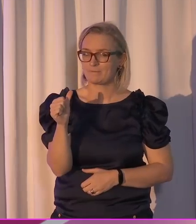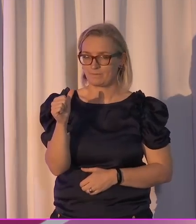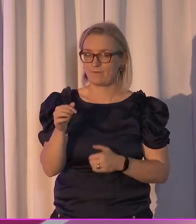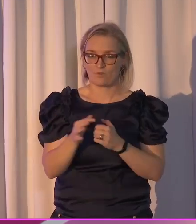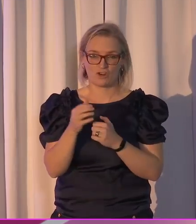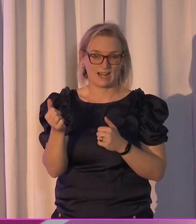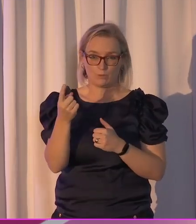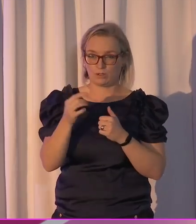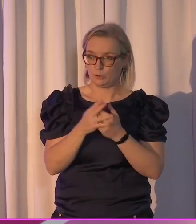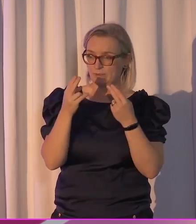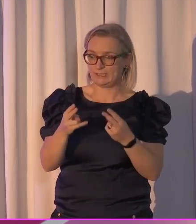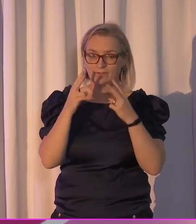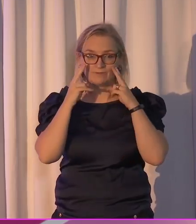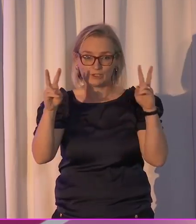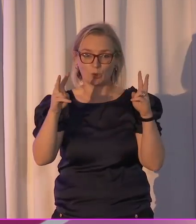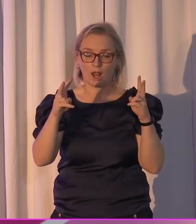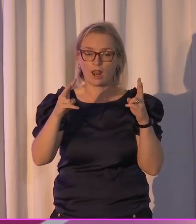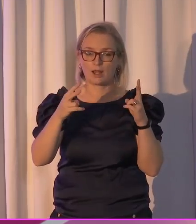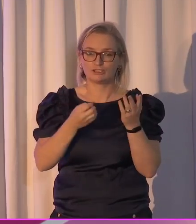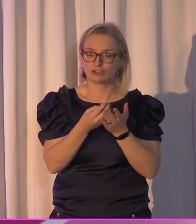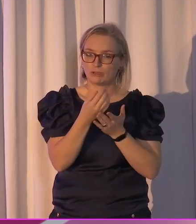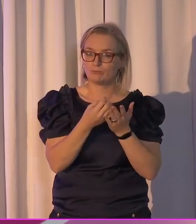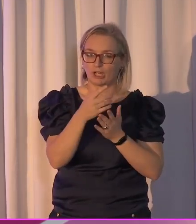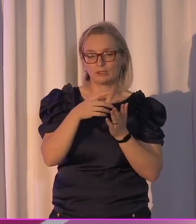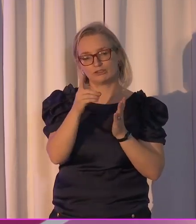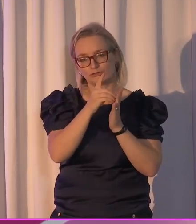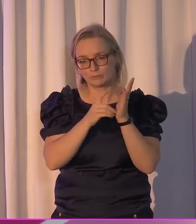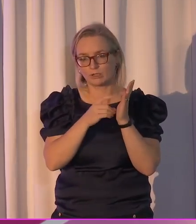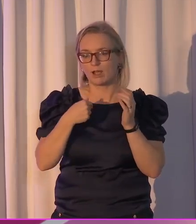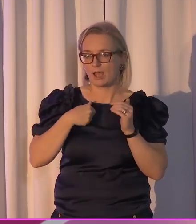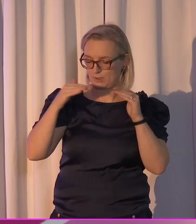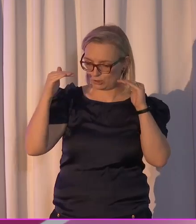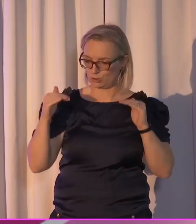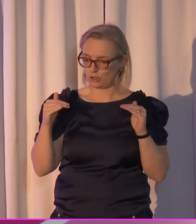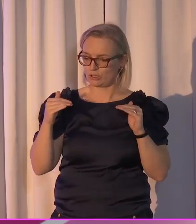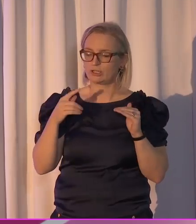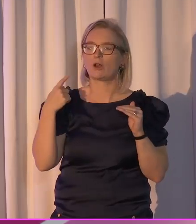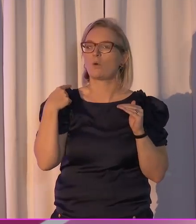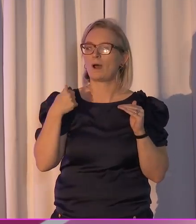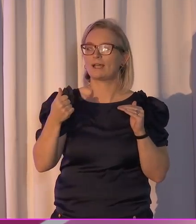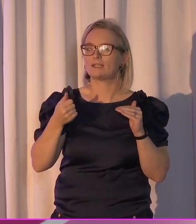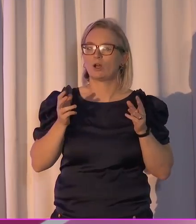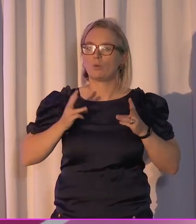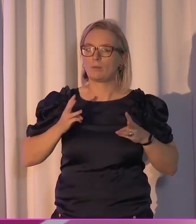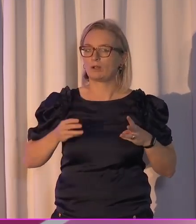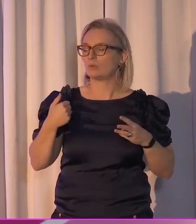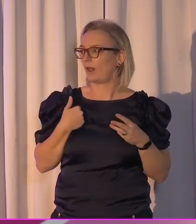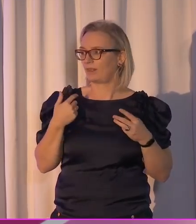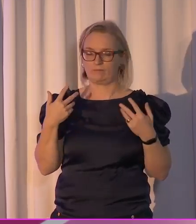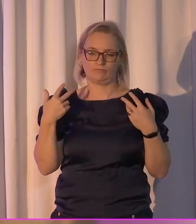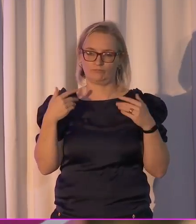for anyone who might need a visual description, I'm a short white female with some brown shoulder-length curly